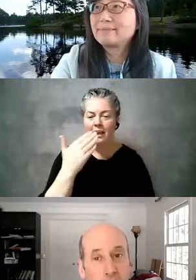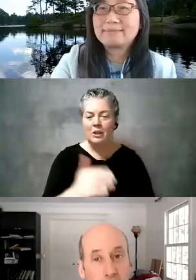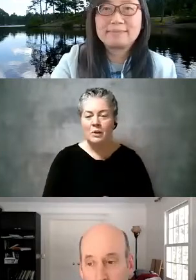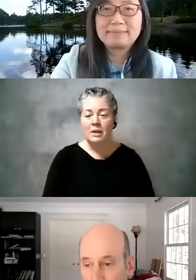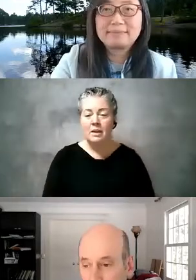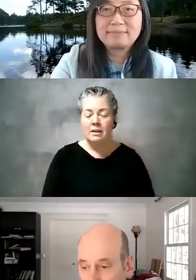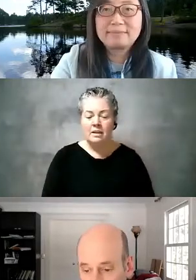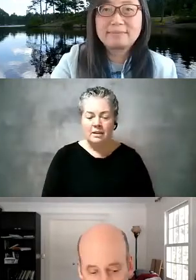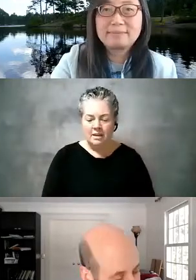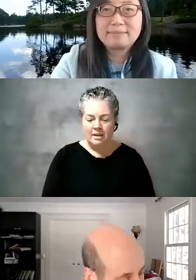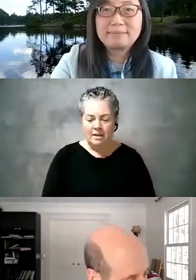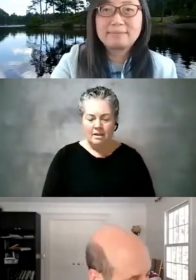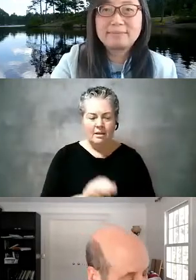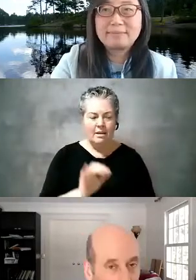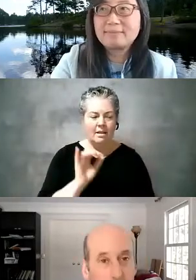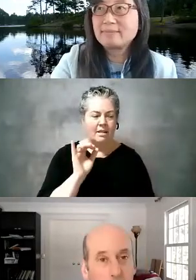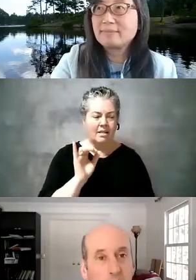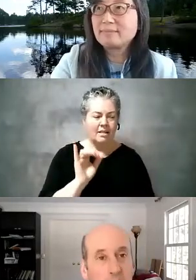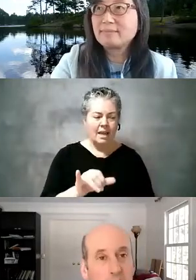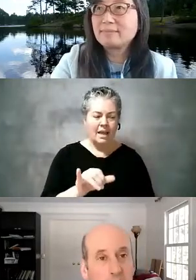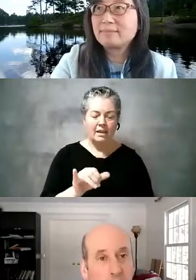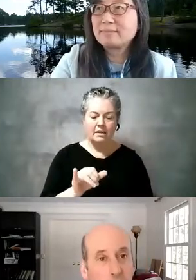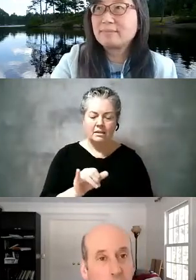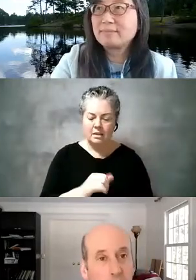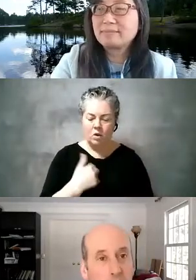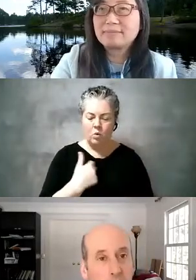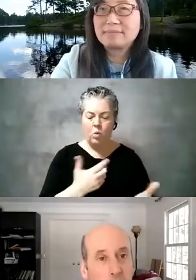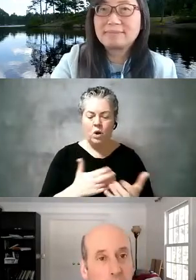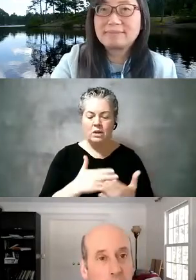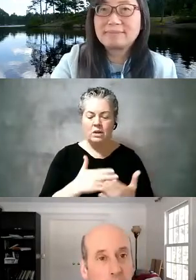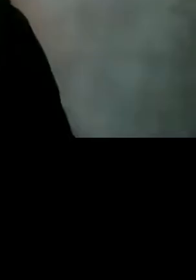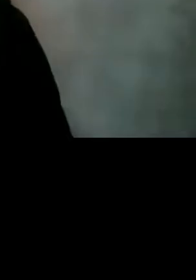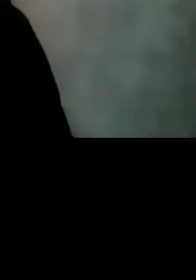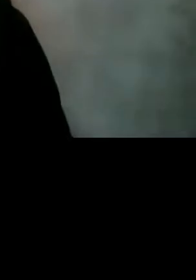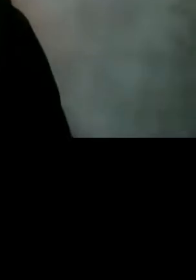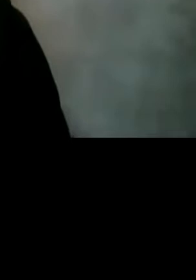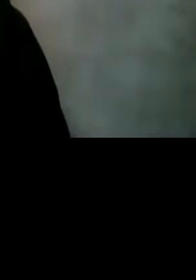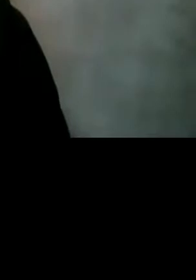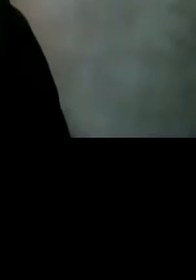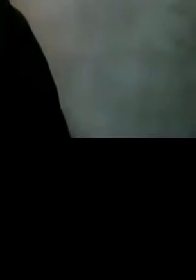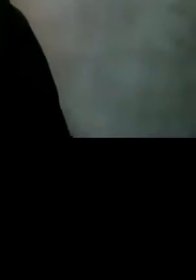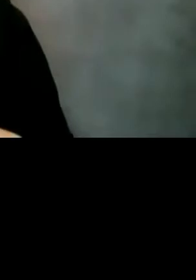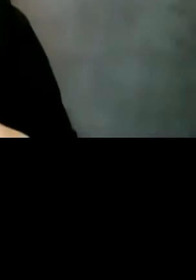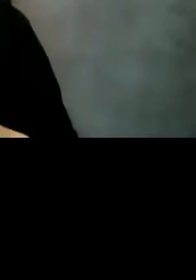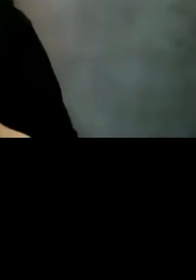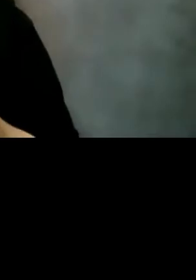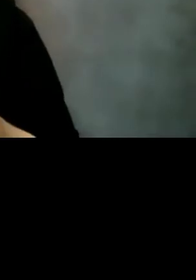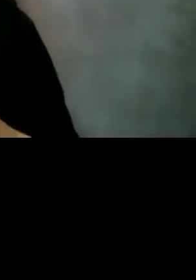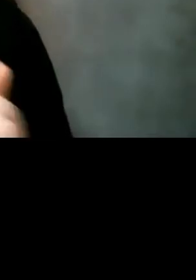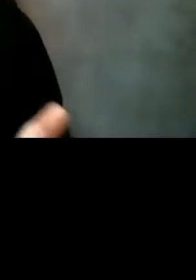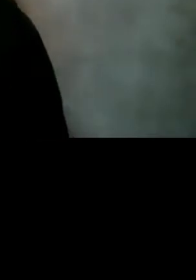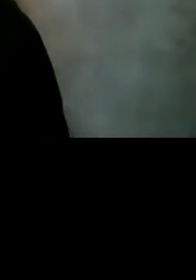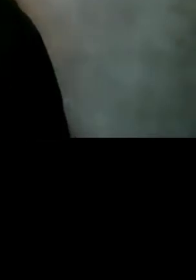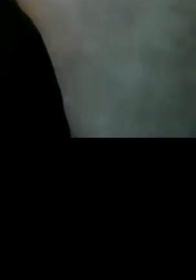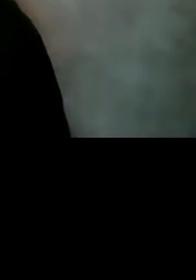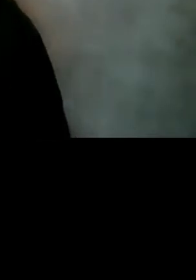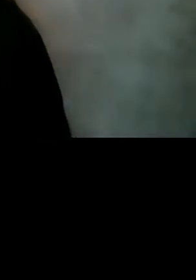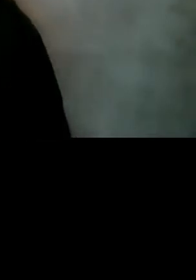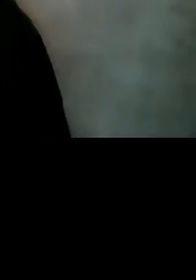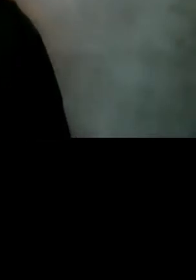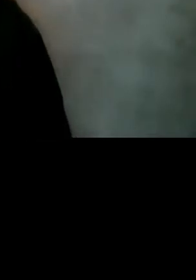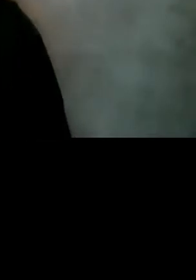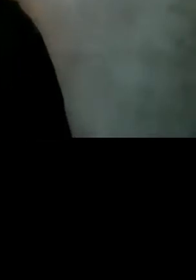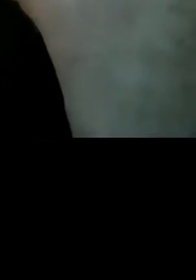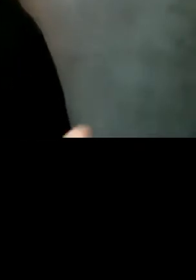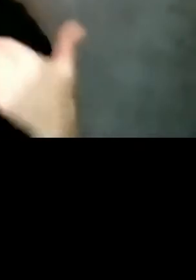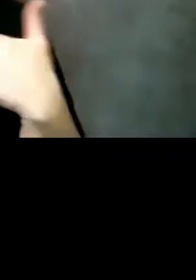And that is where we wanted to stop with this introduction. And we have some time to